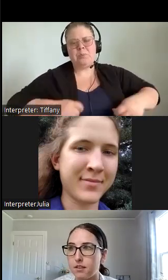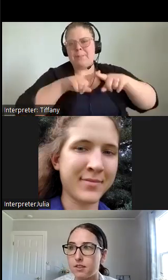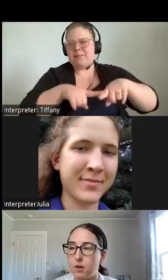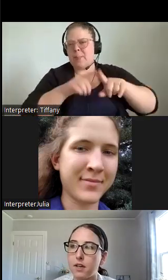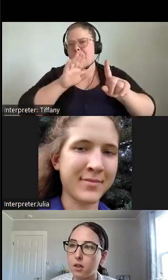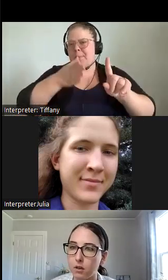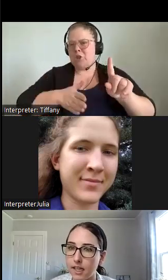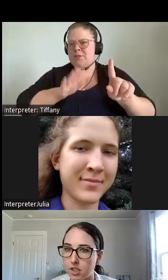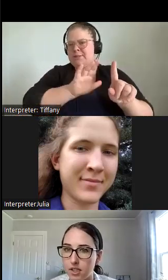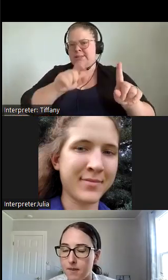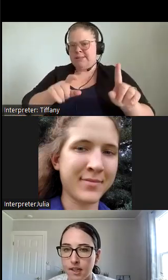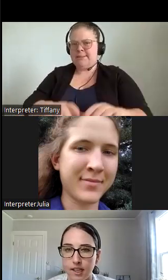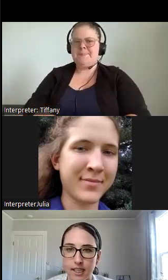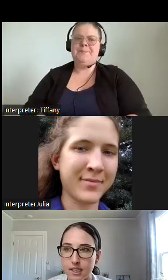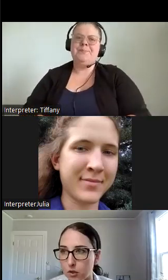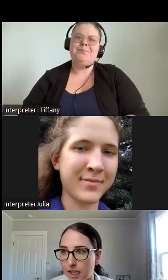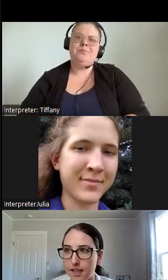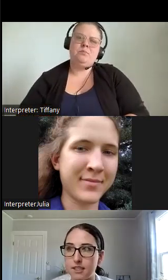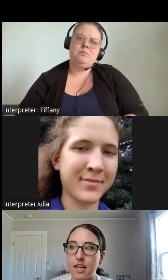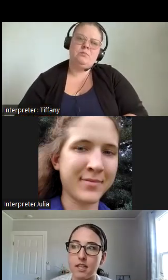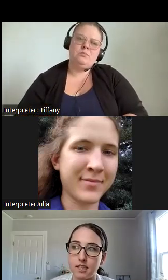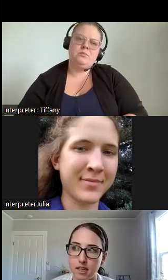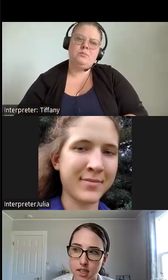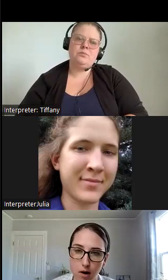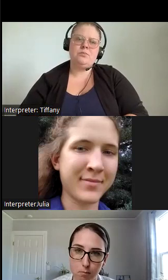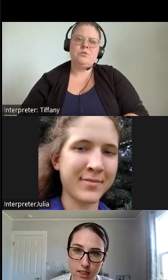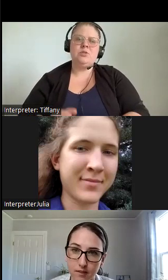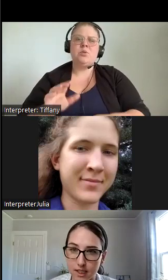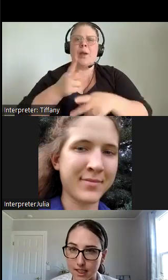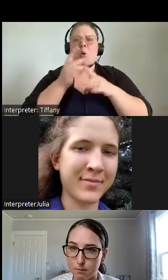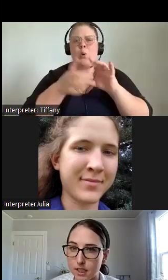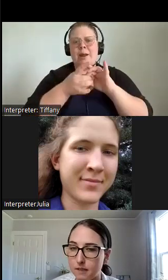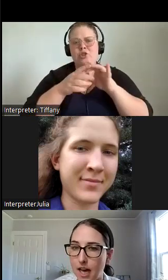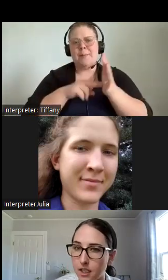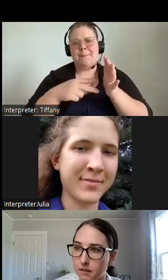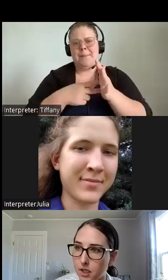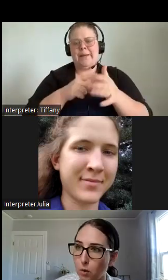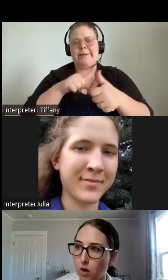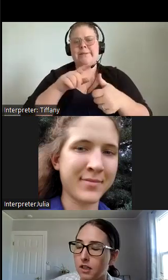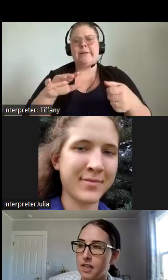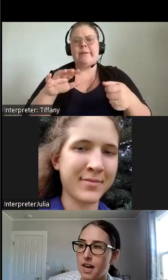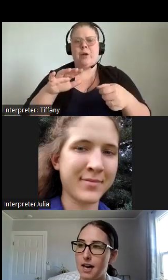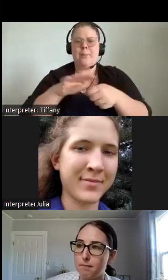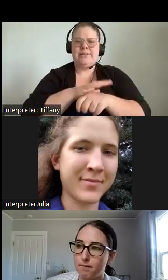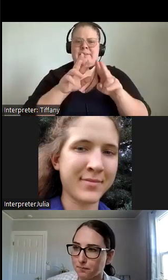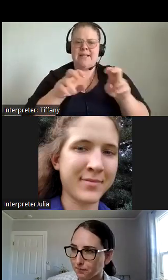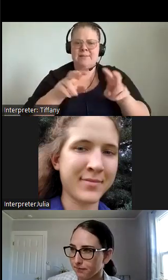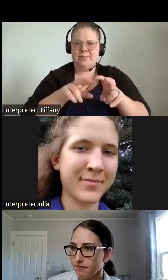presenting with. So care coordination is including things like conducting comprehensive assessments of that individual,